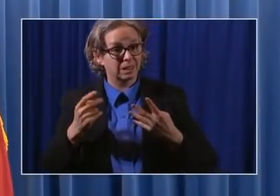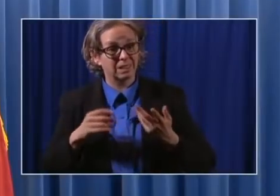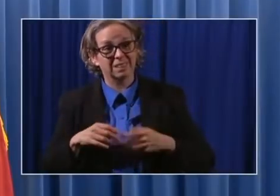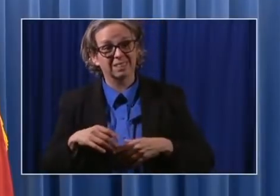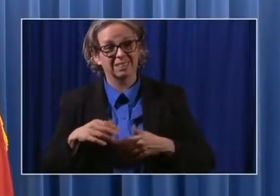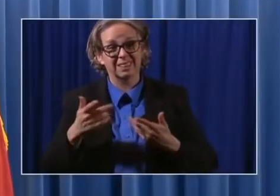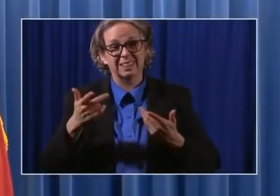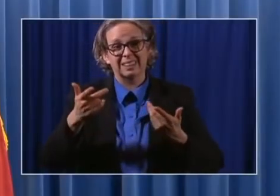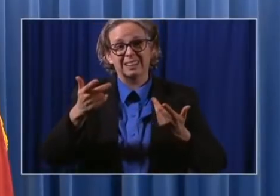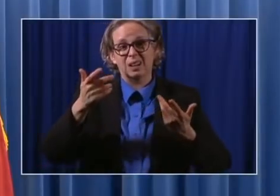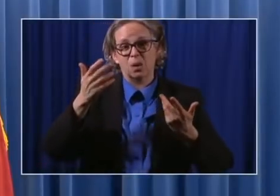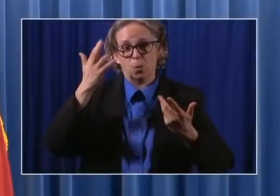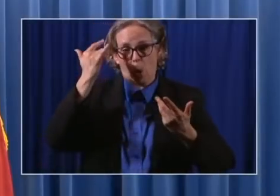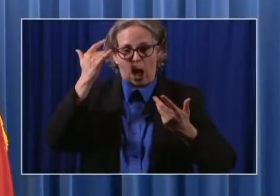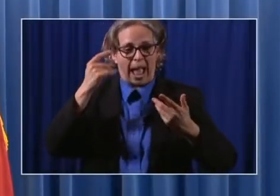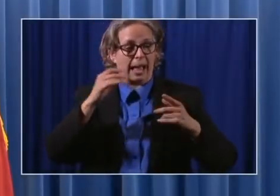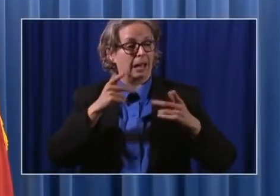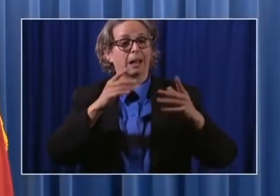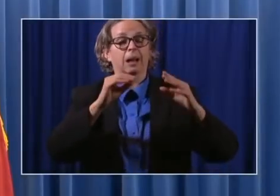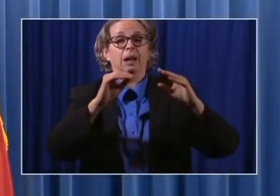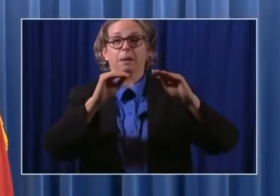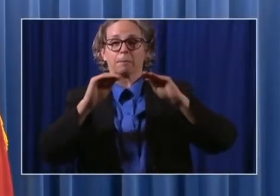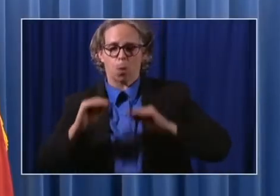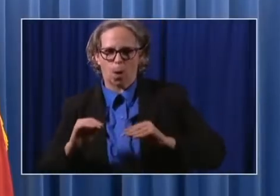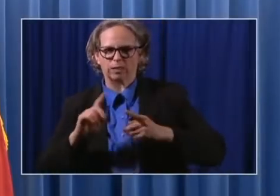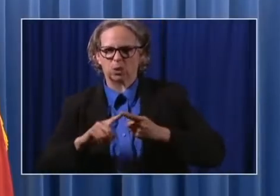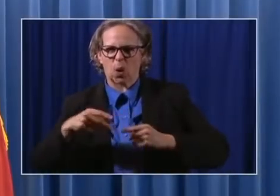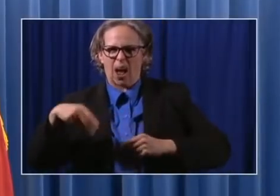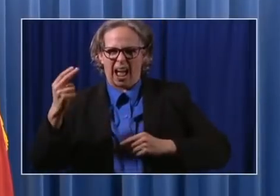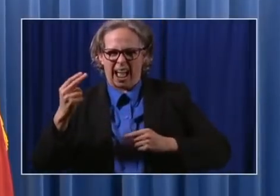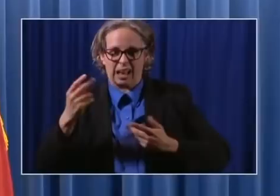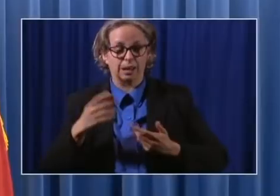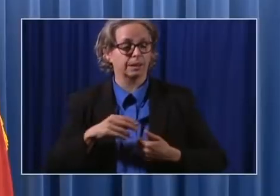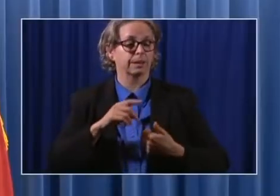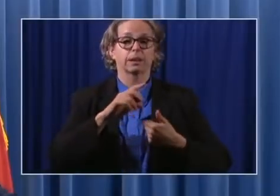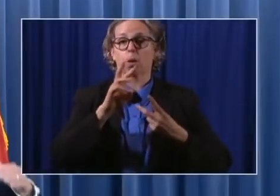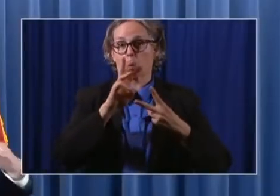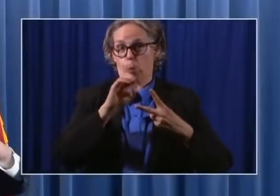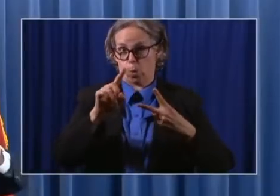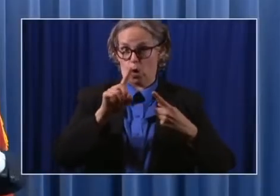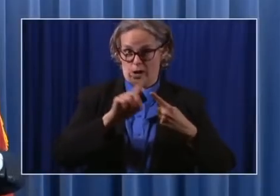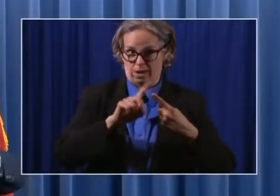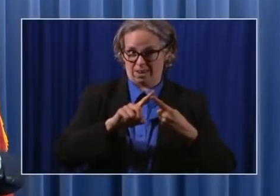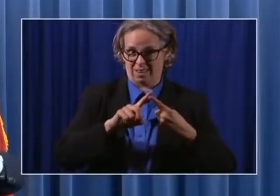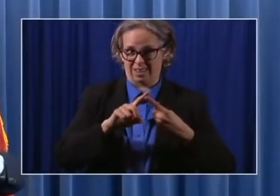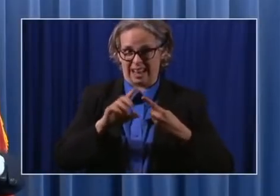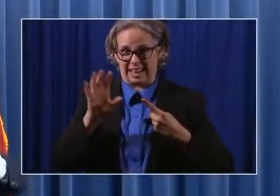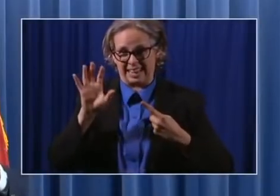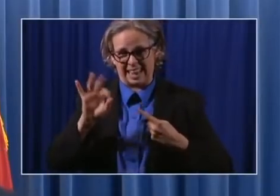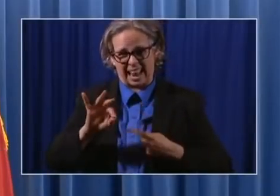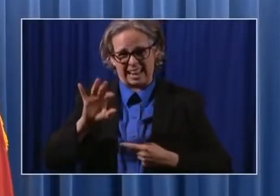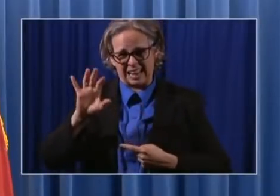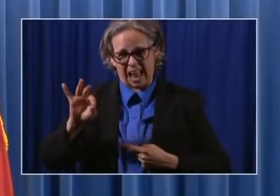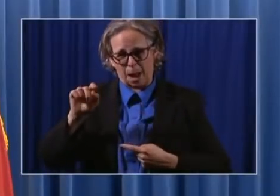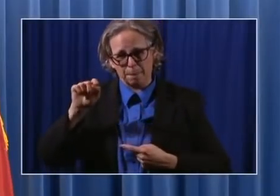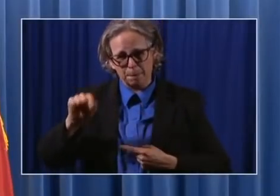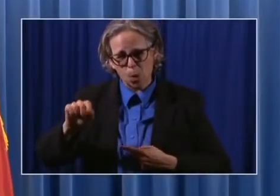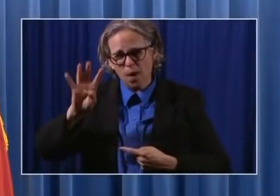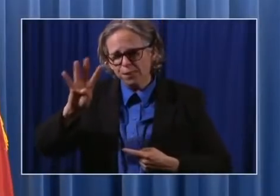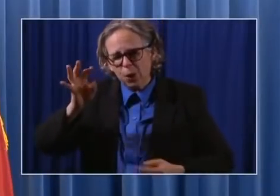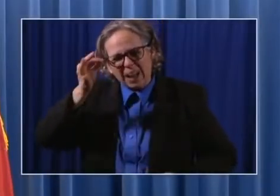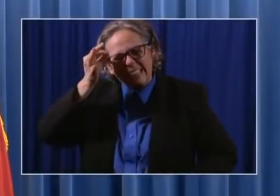then they would have stayed red. Wood County had 99.4, so they are literally right on the line